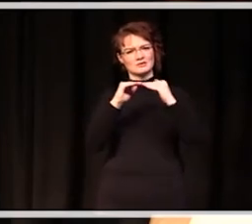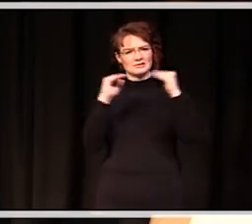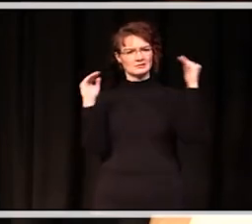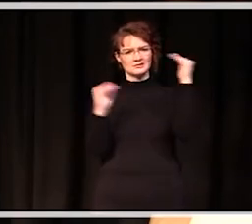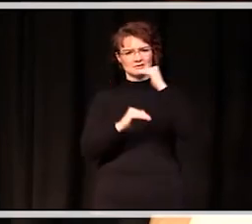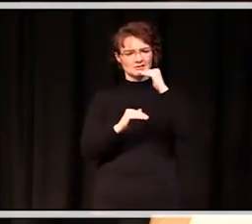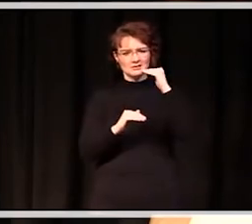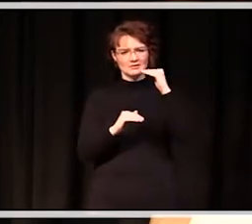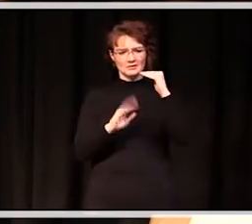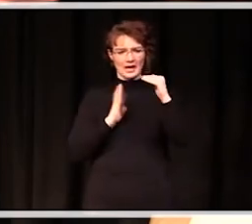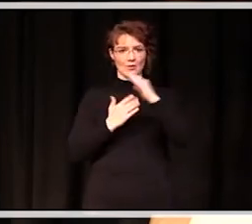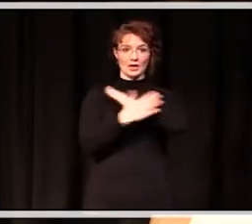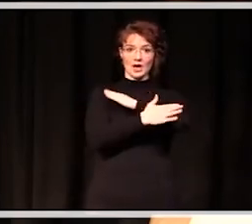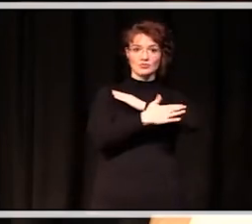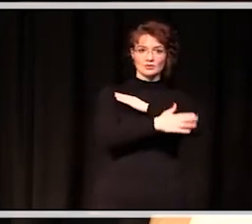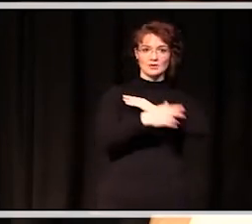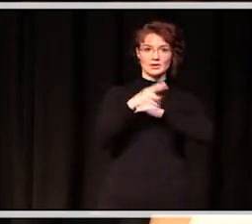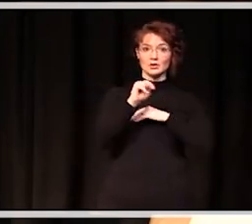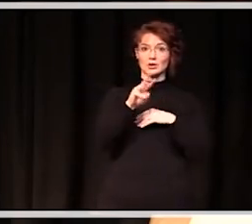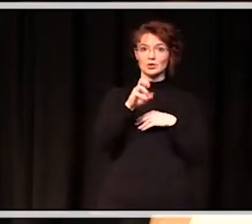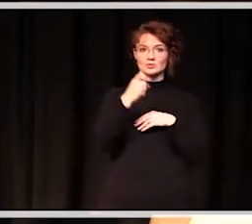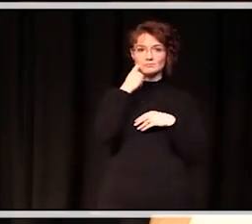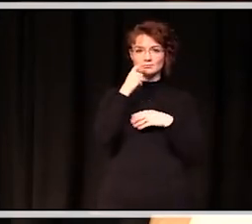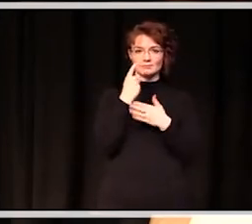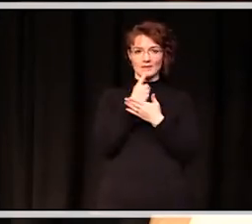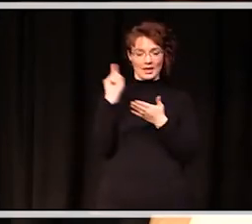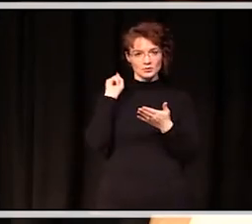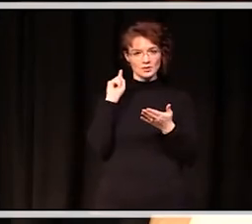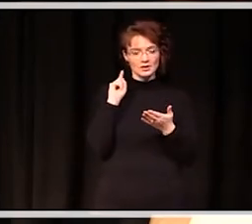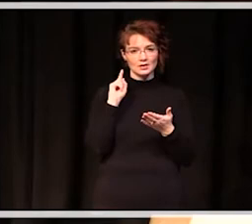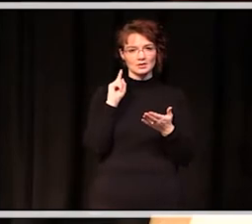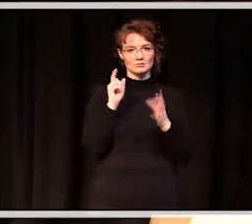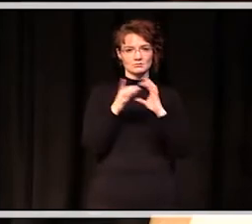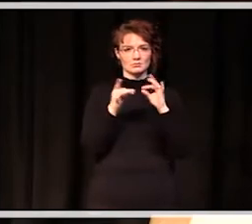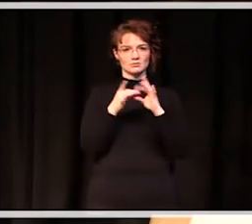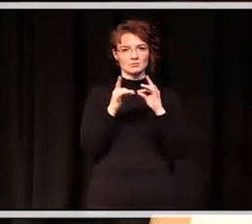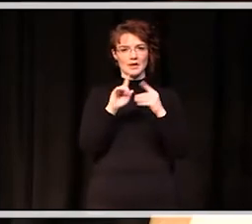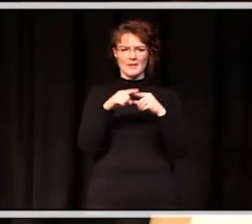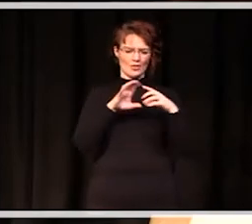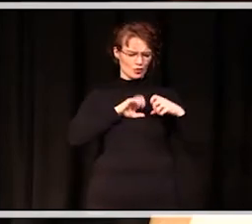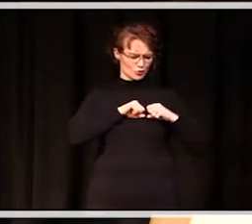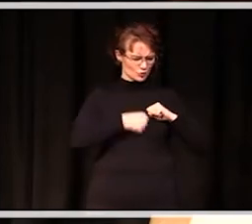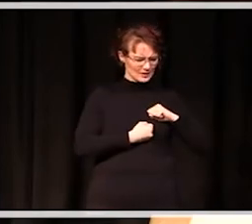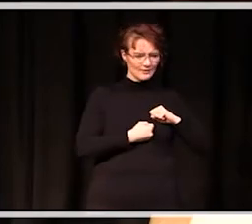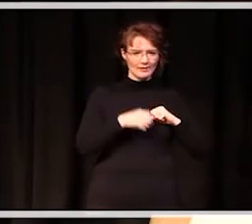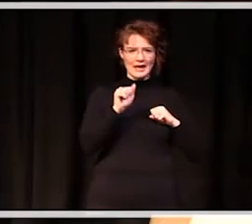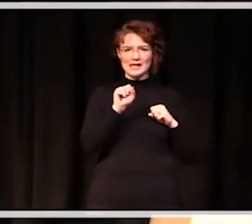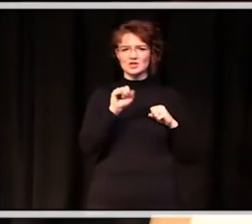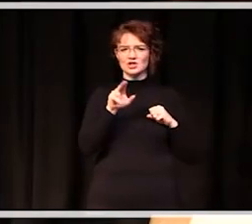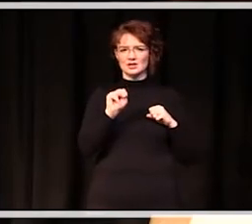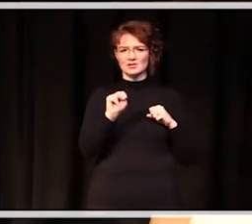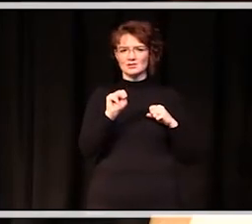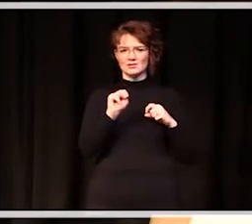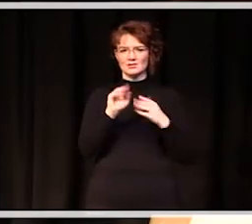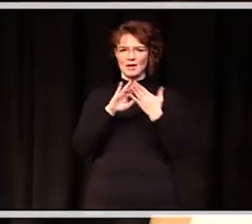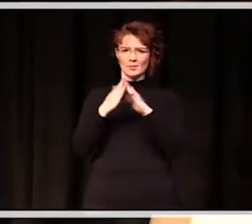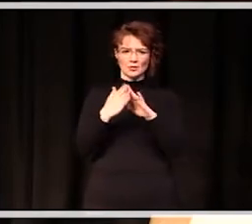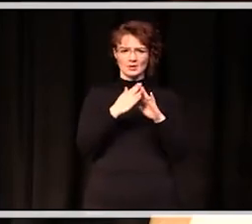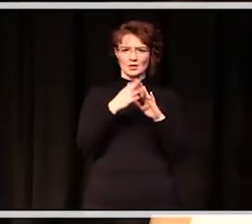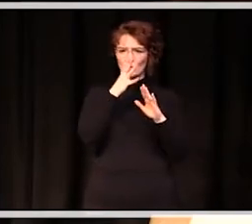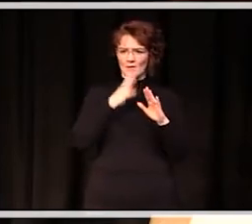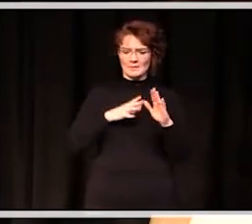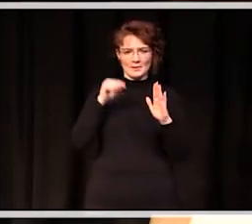our country. We think about the news from this past week of the grief flowing out of the Asian community as